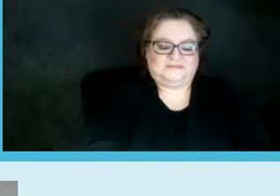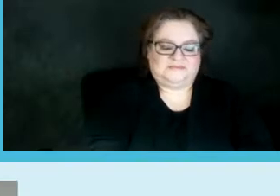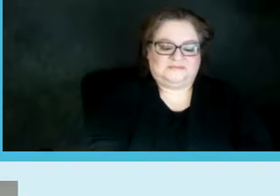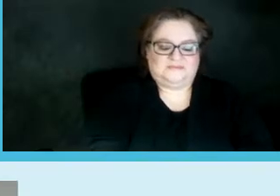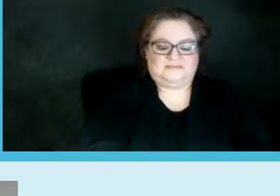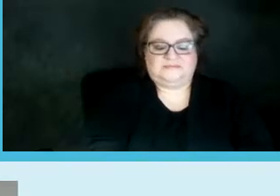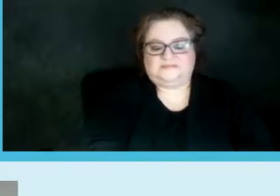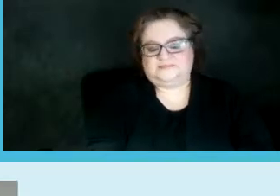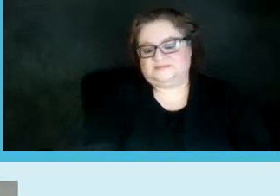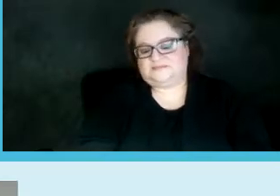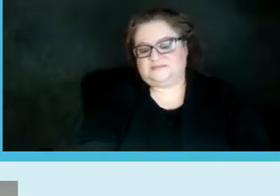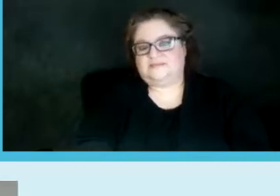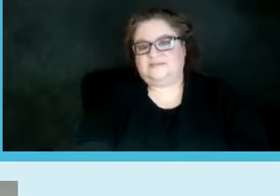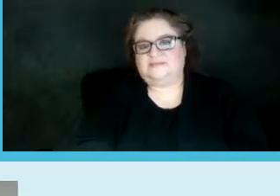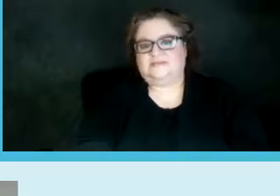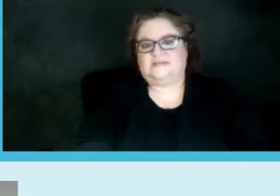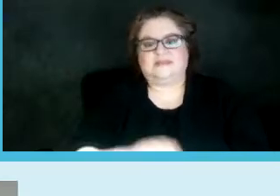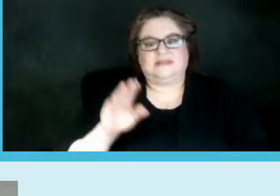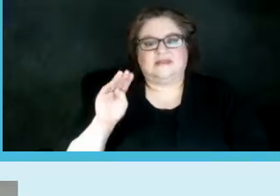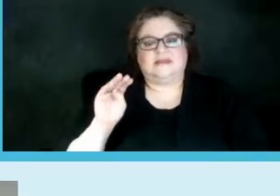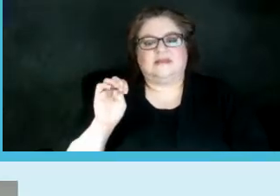you. Mega Kemka.